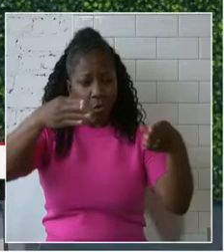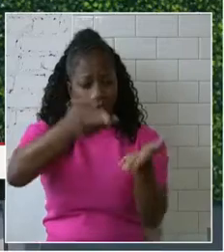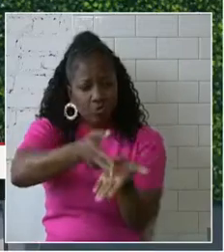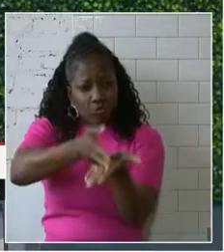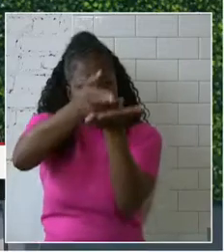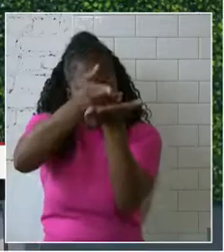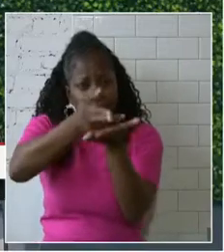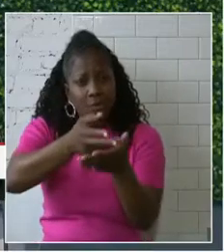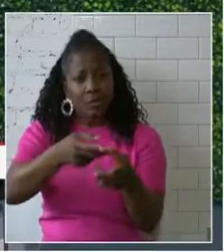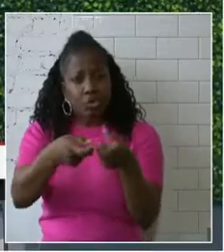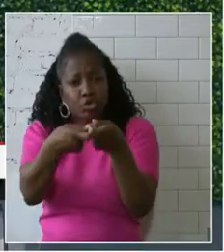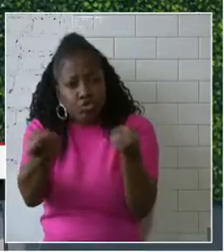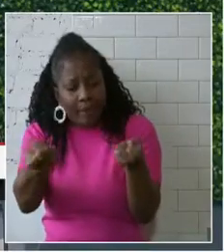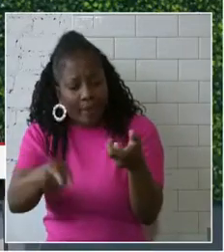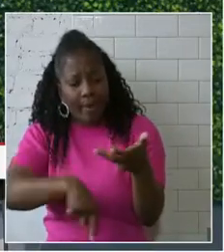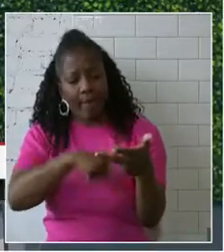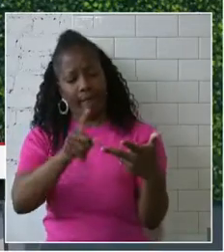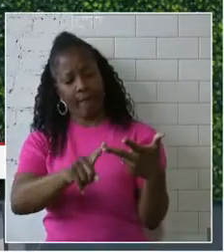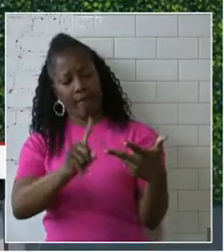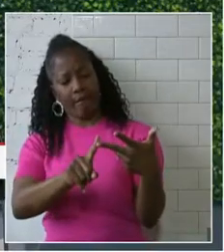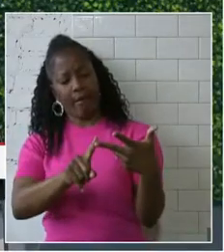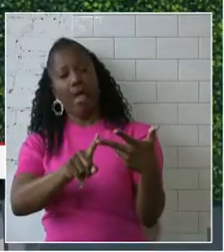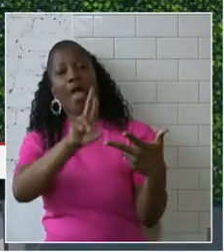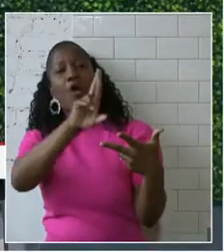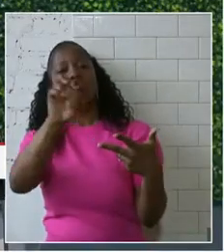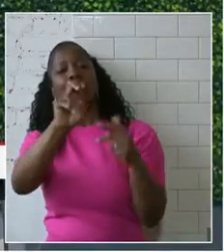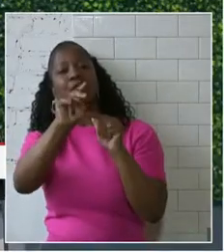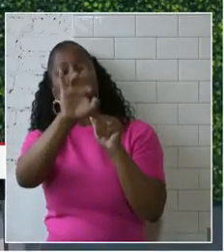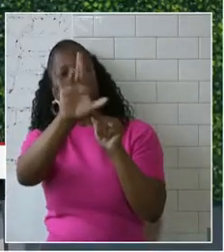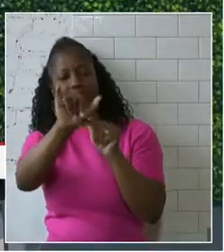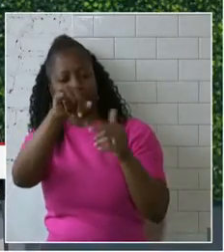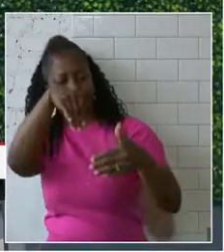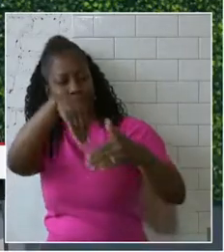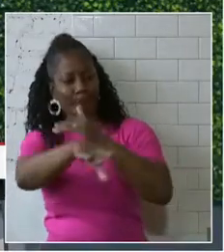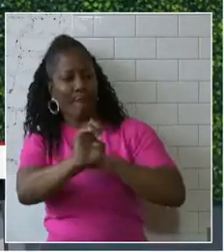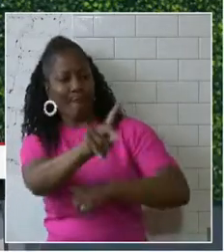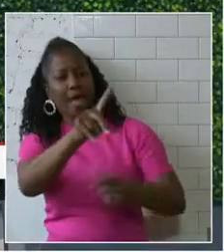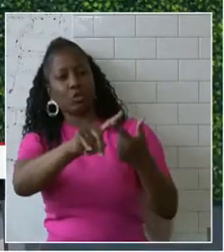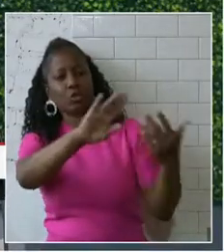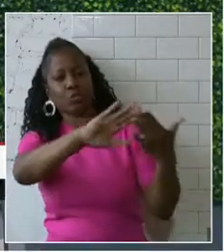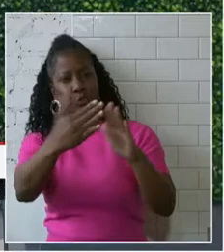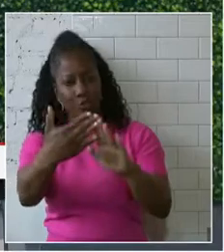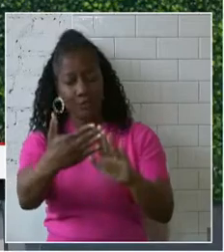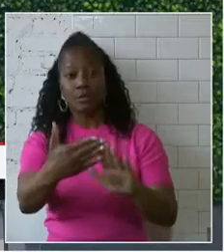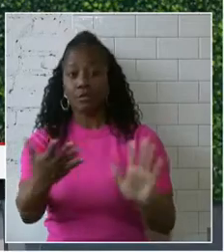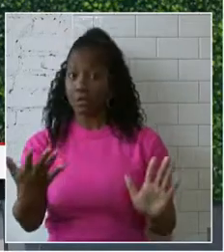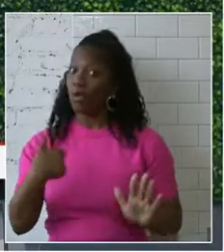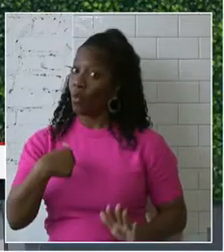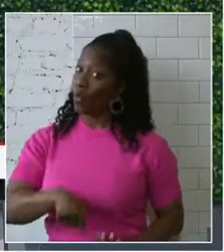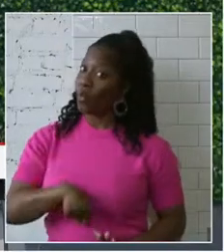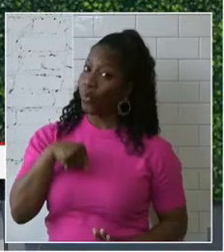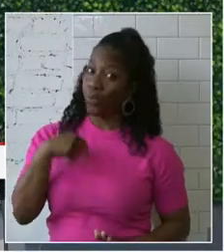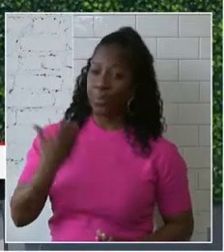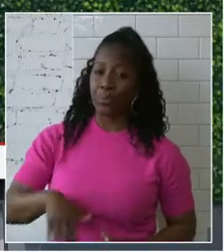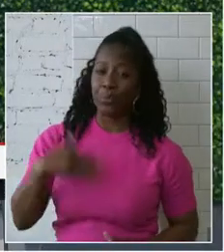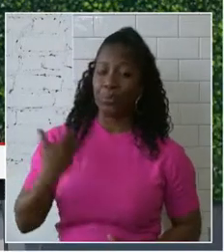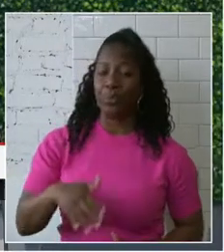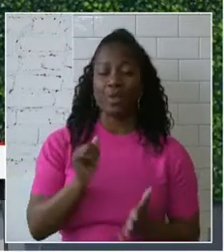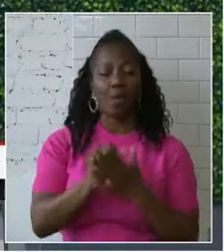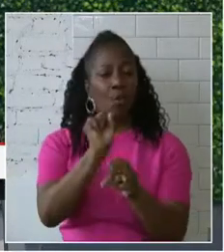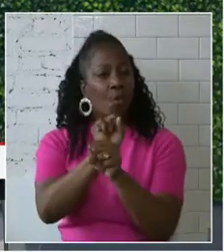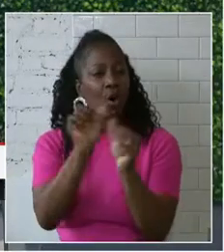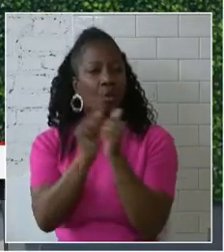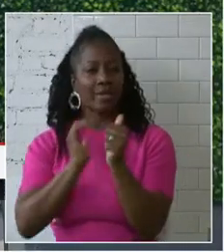rehabilitation, treatment, and reentry. And we're very proud that we have worked with the